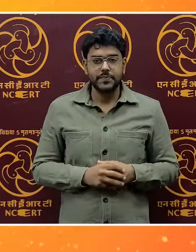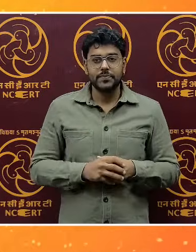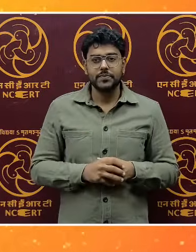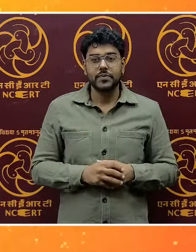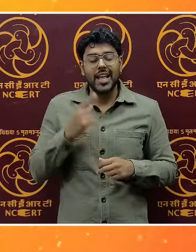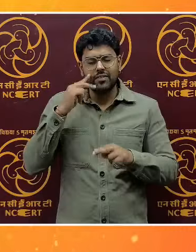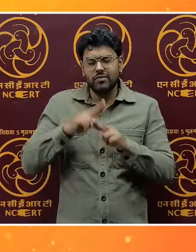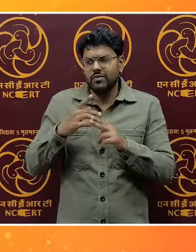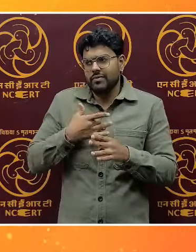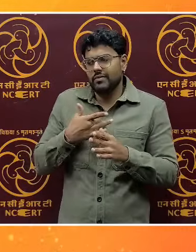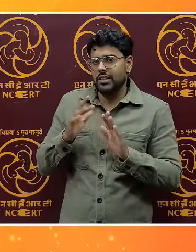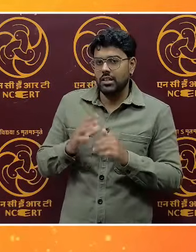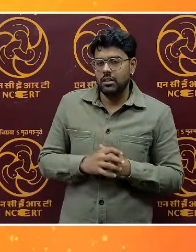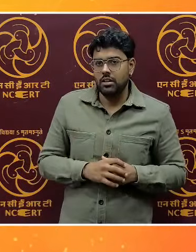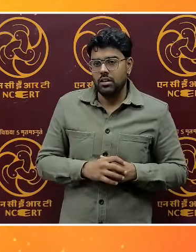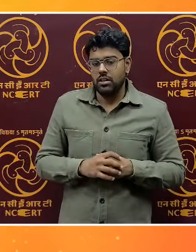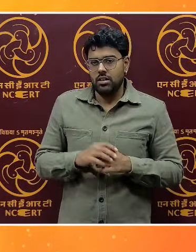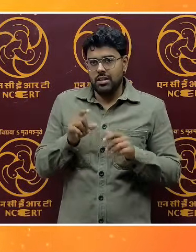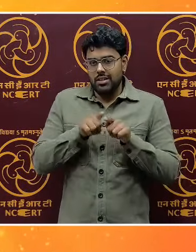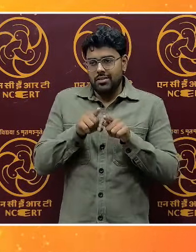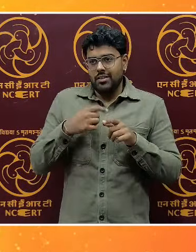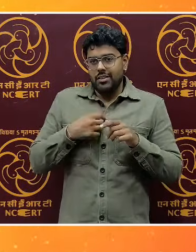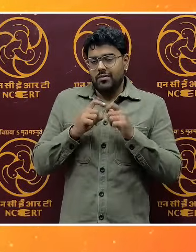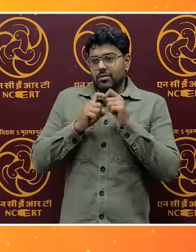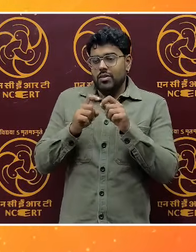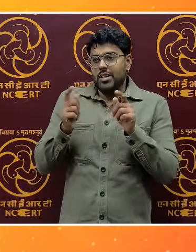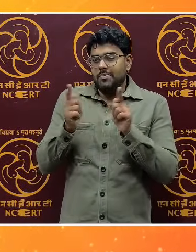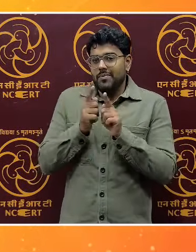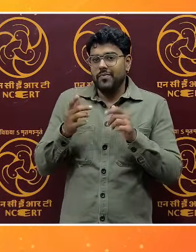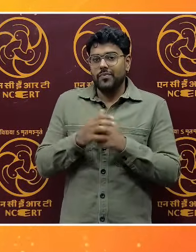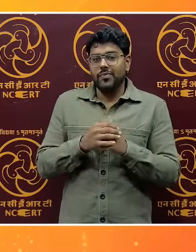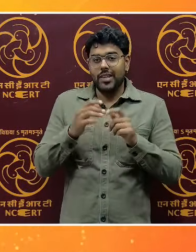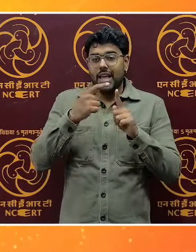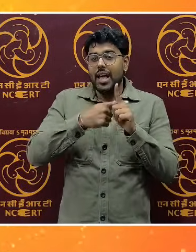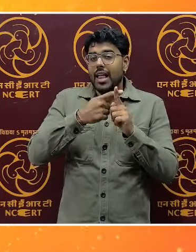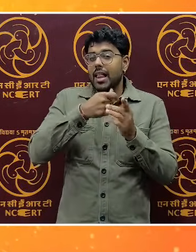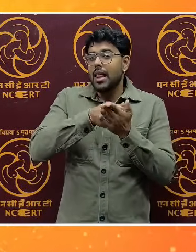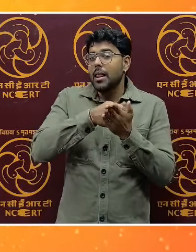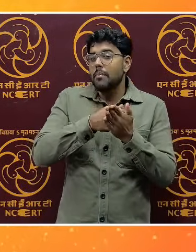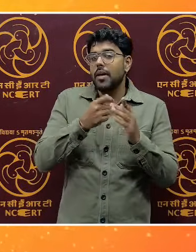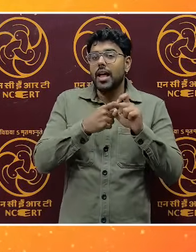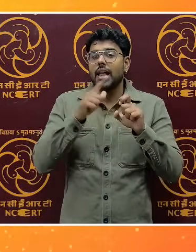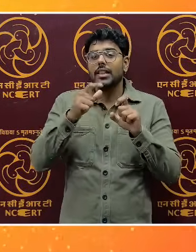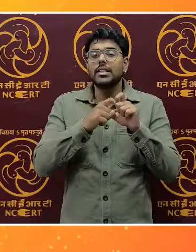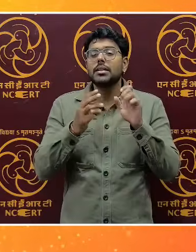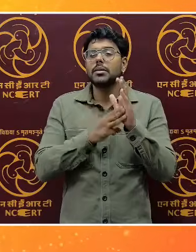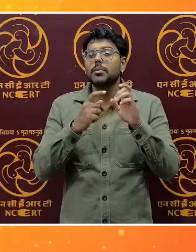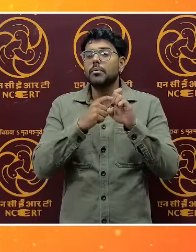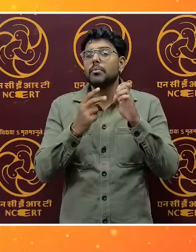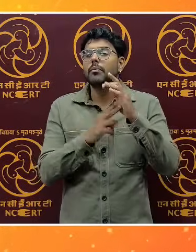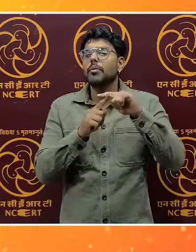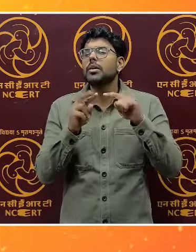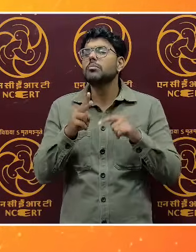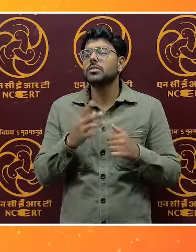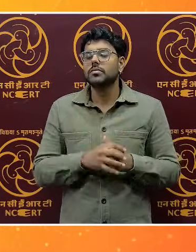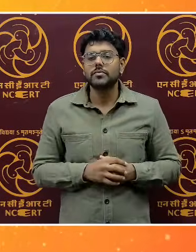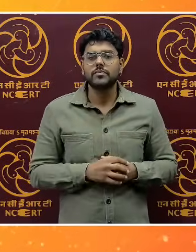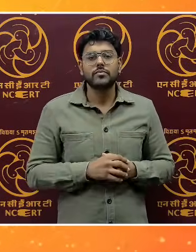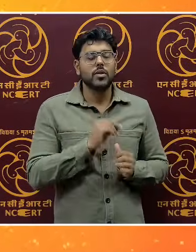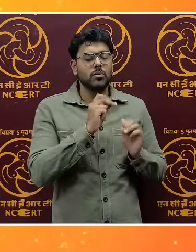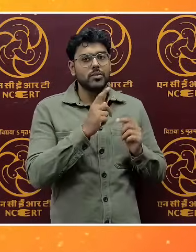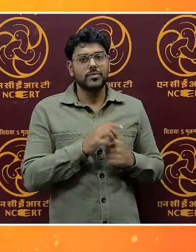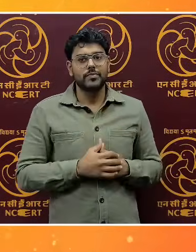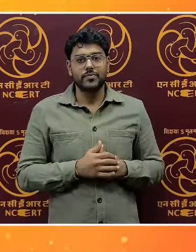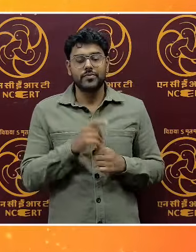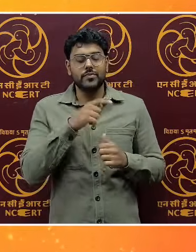if I want to ask for the definition of elements, what are elements? So elements, again, they are